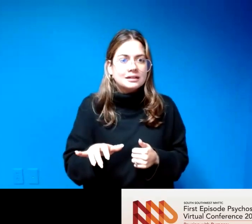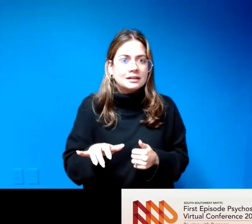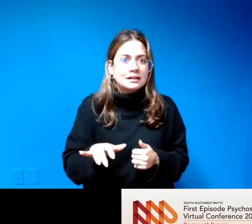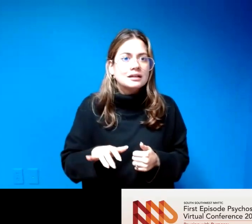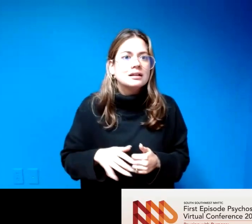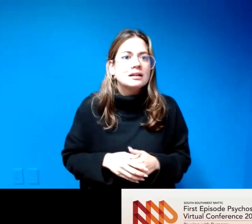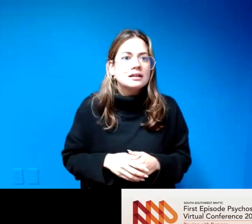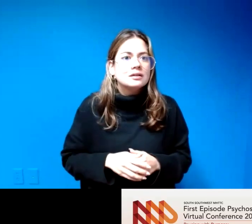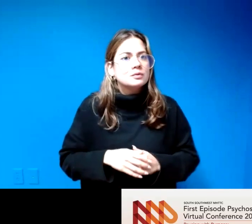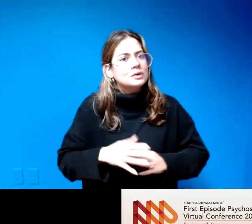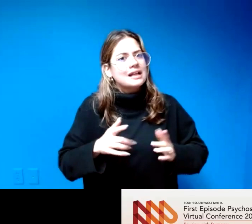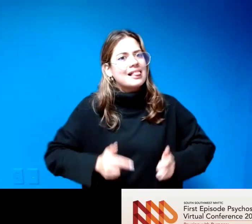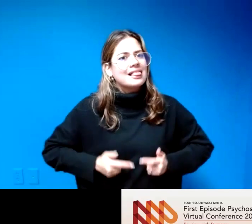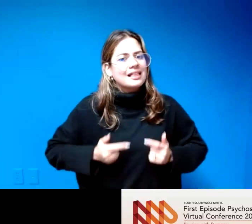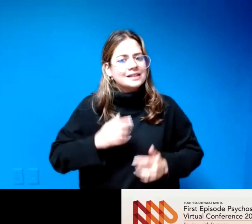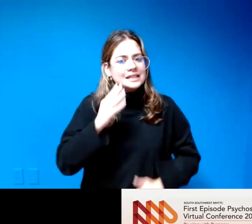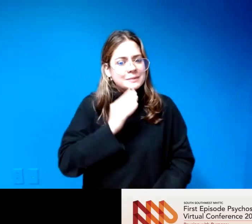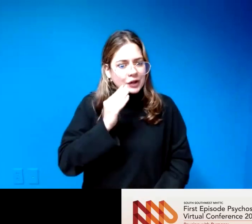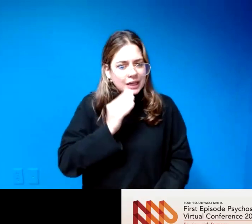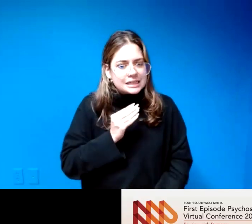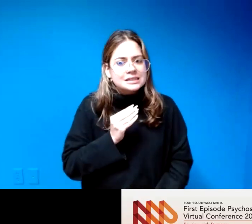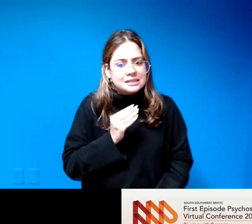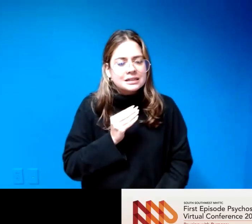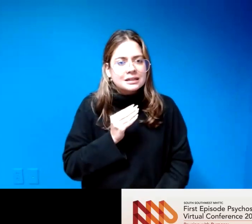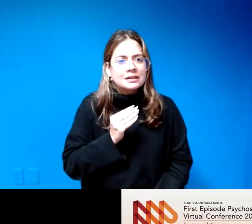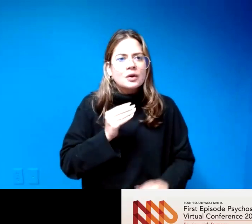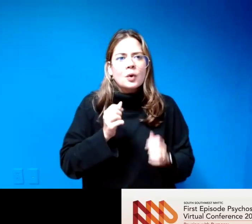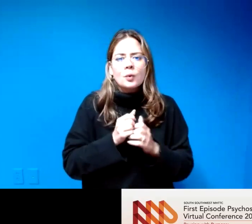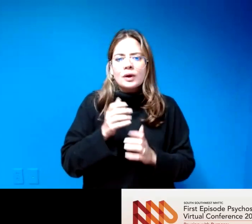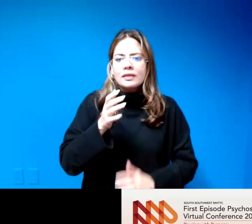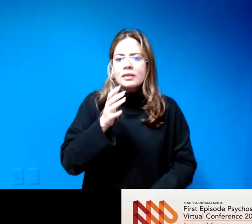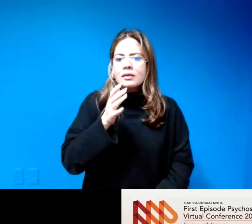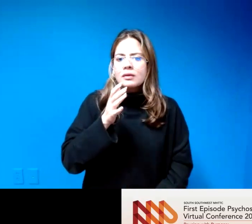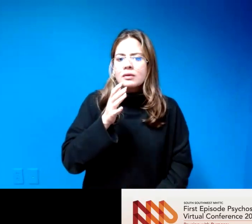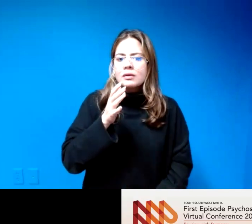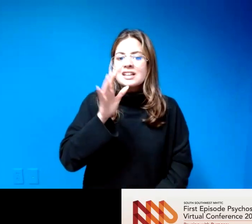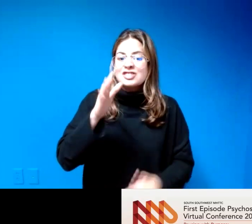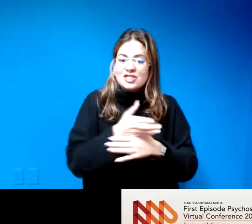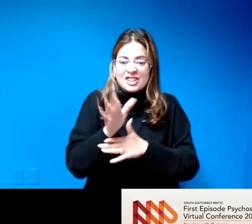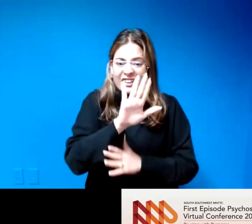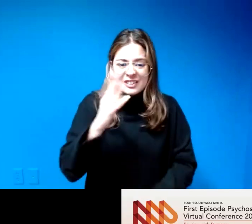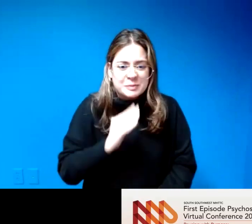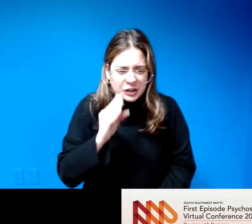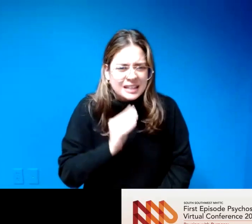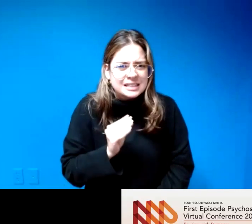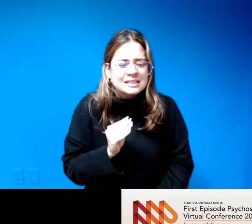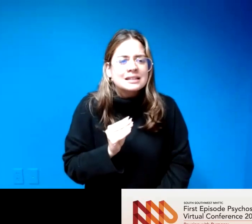lived experiences is to invite parents to share their experiences. And actually, one thing that